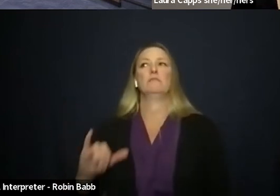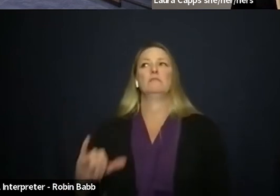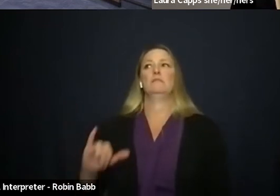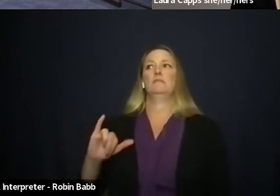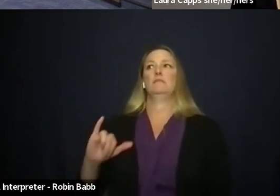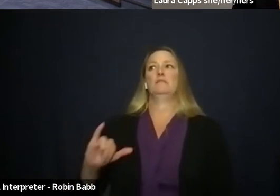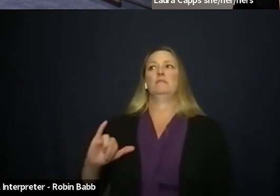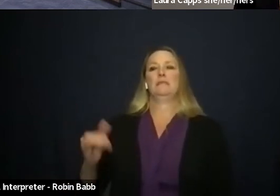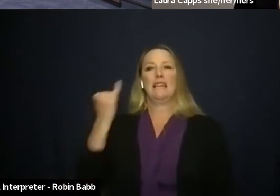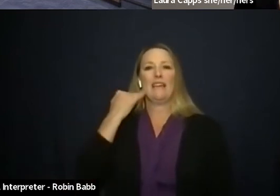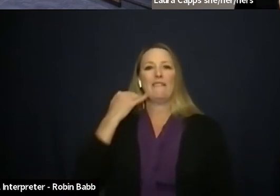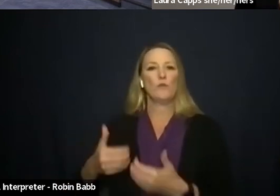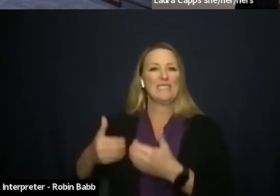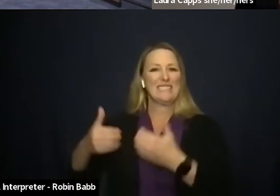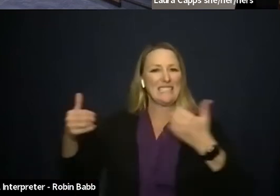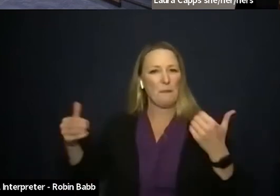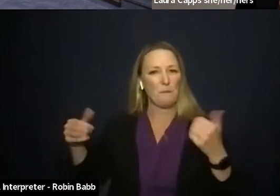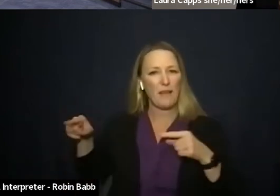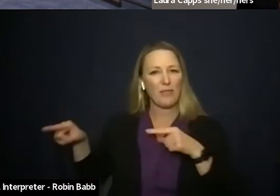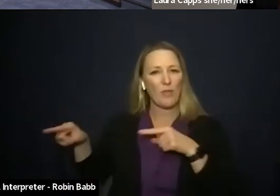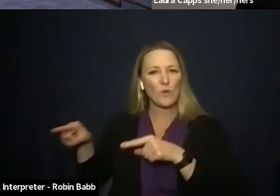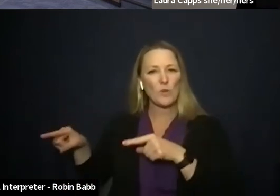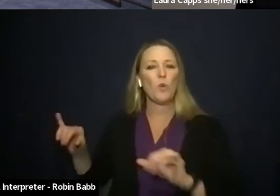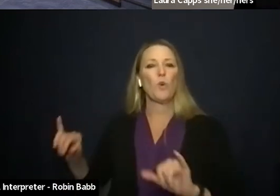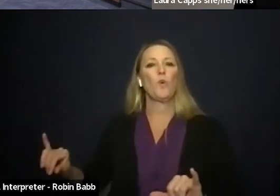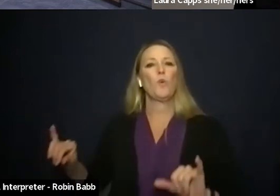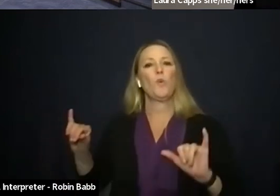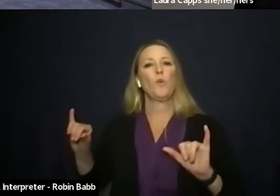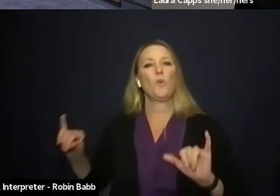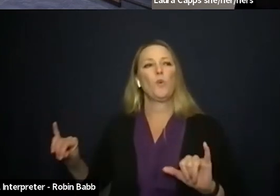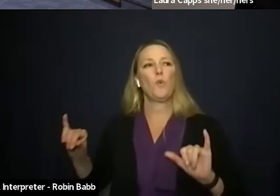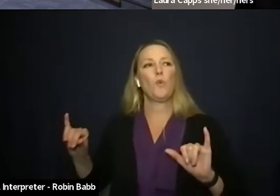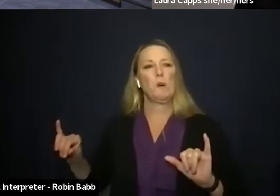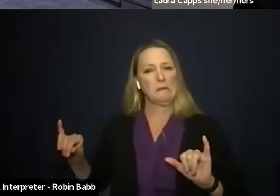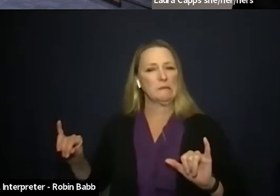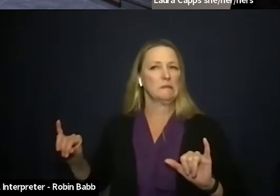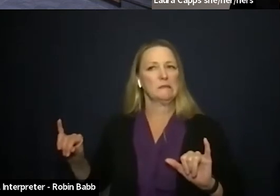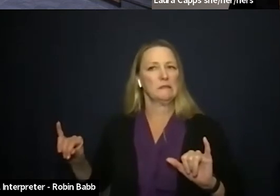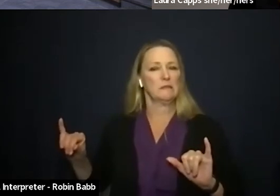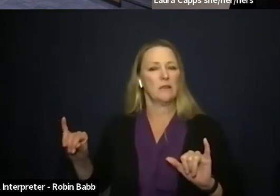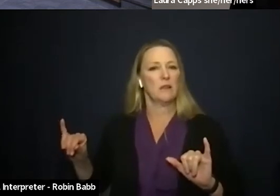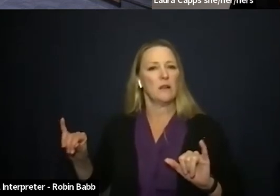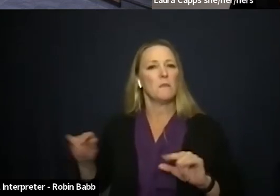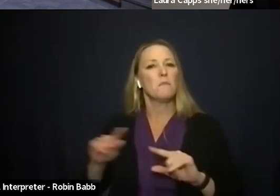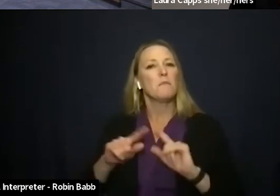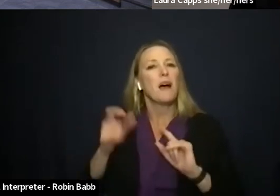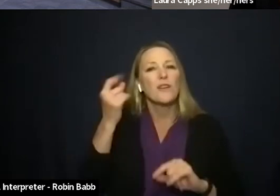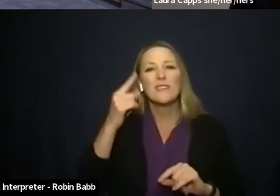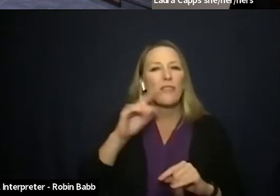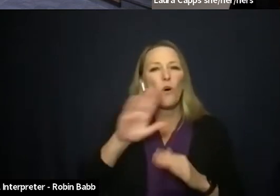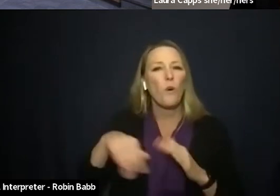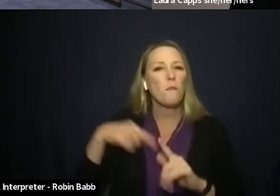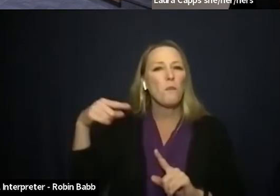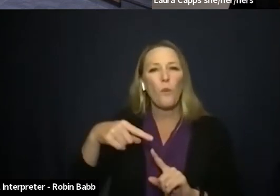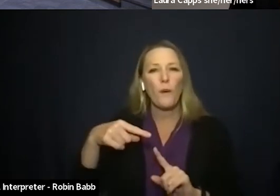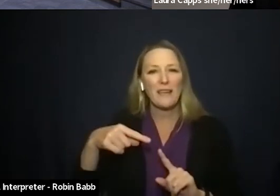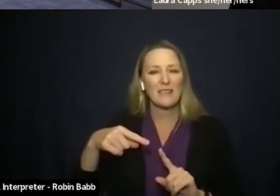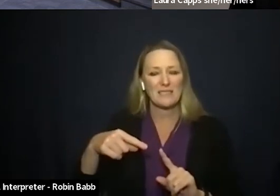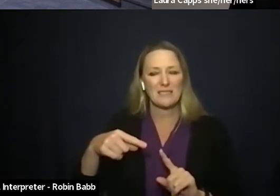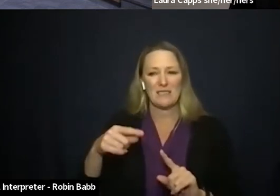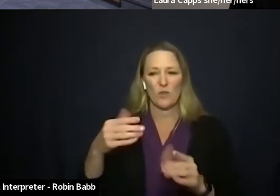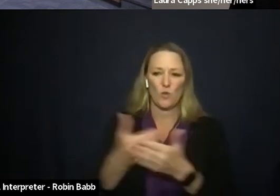together so i have some more concerns about that but again this whole endeavor is about equity